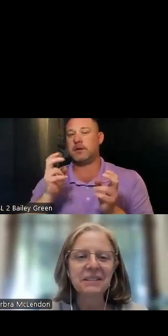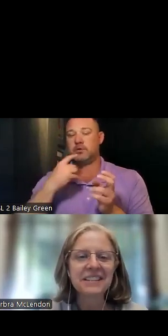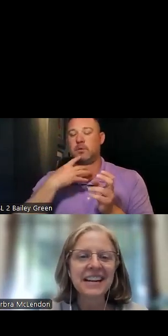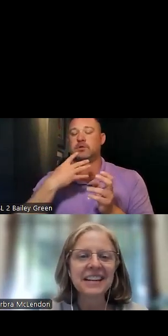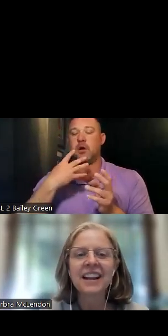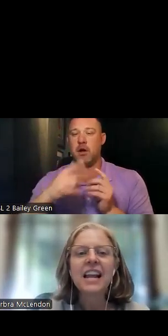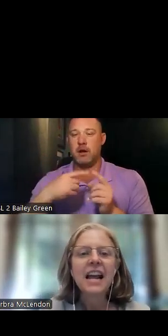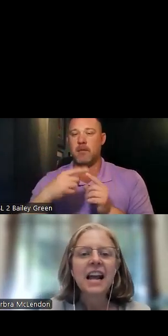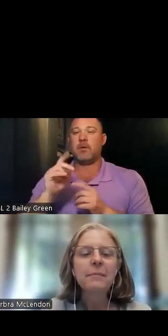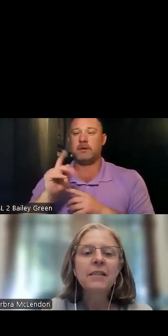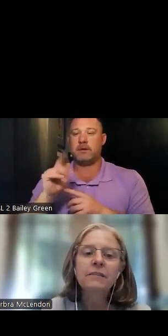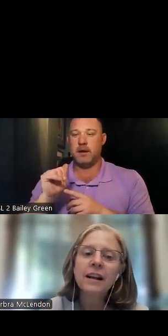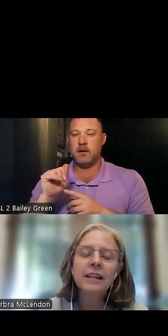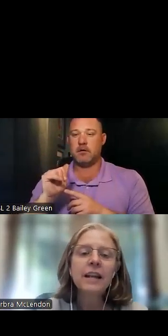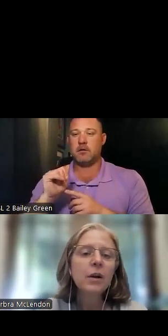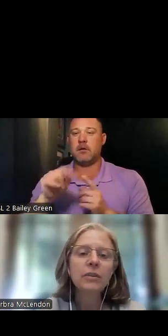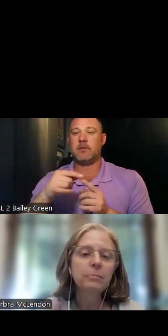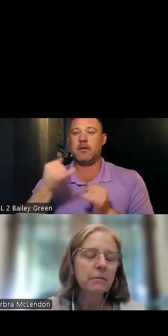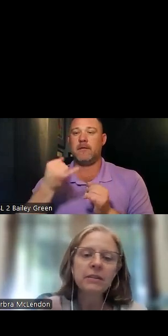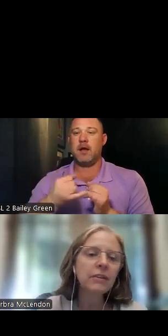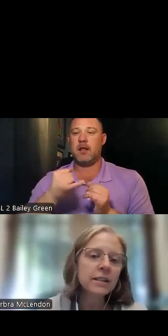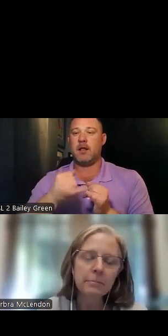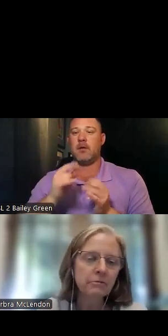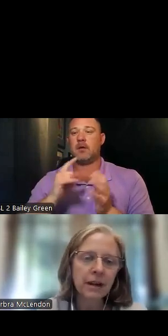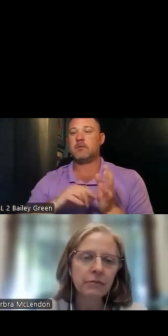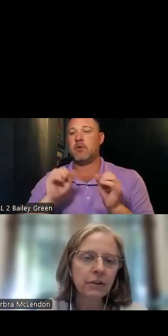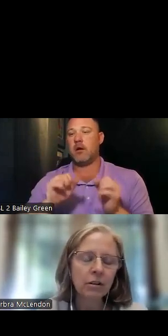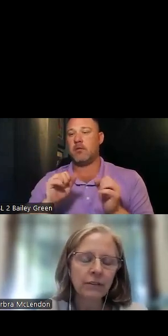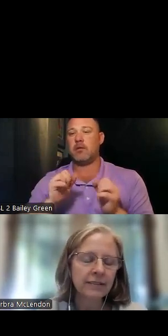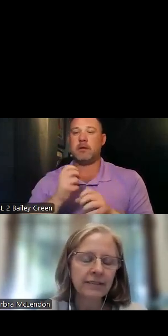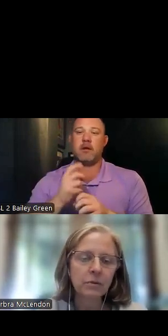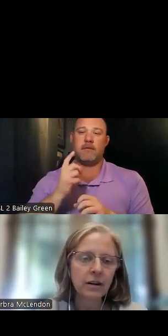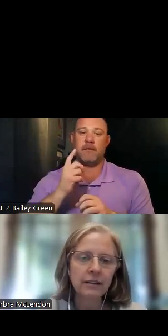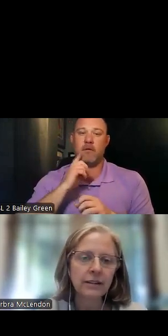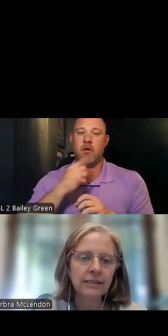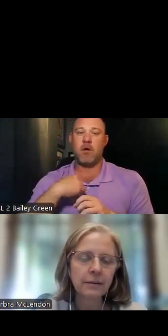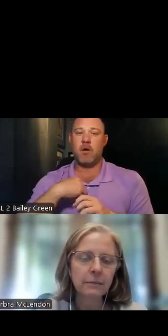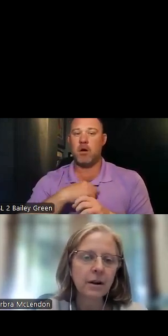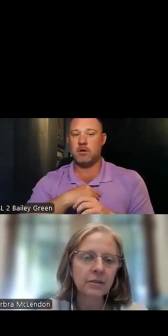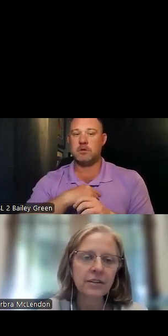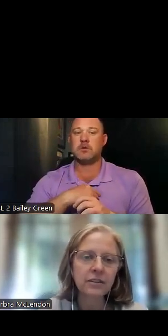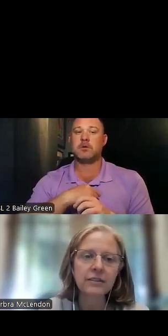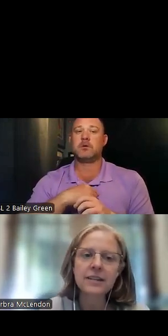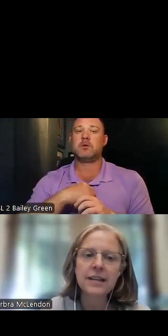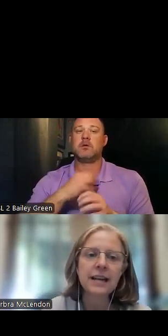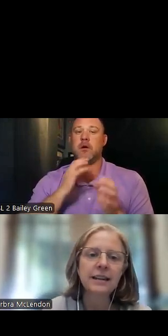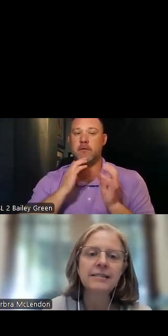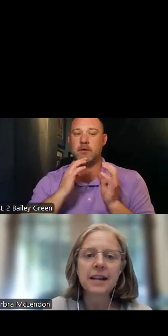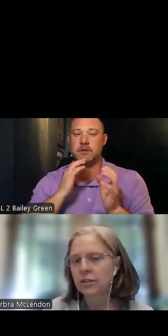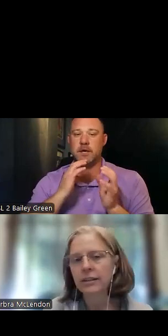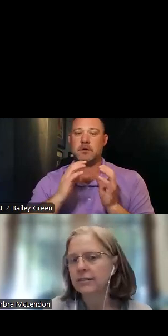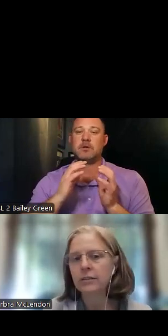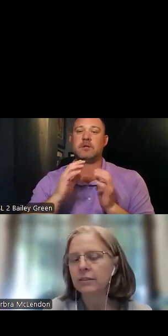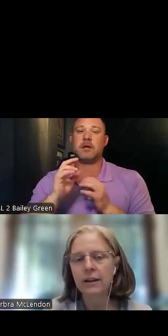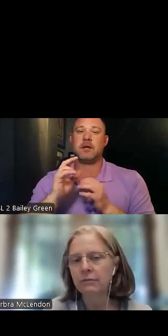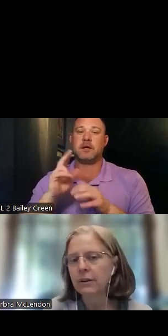about with the data. And then finally, what's probably very top of mind for all of us who are in this conversation today is